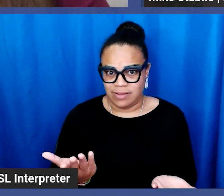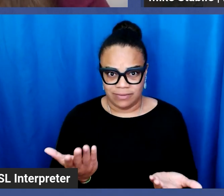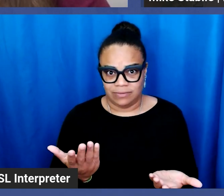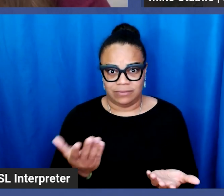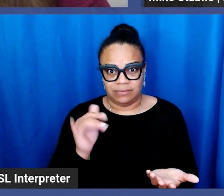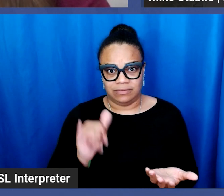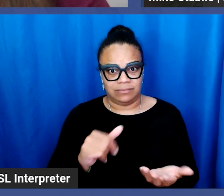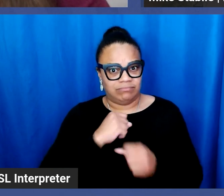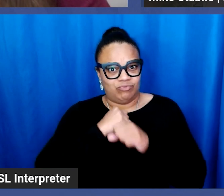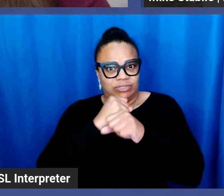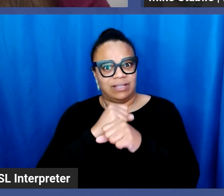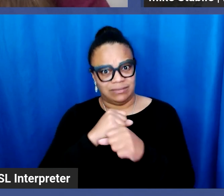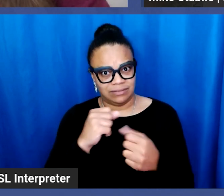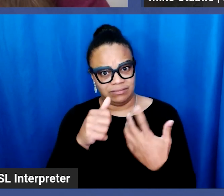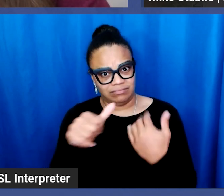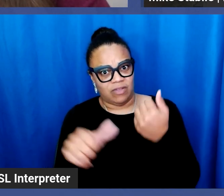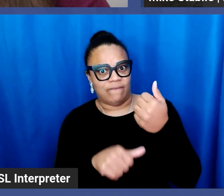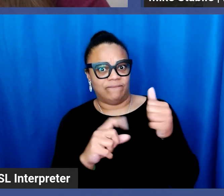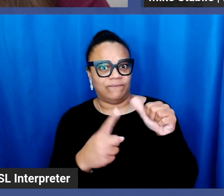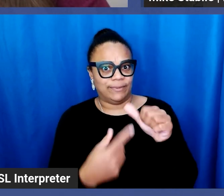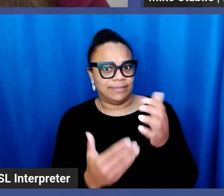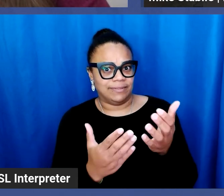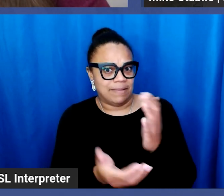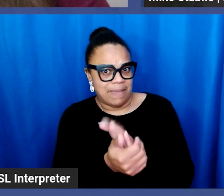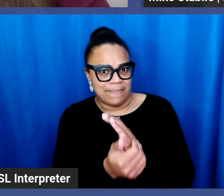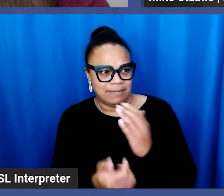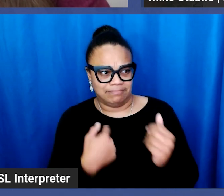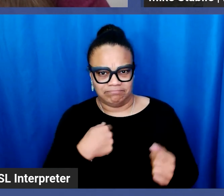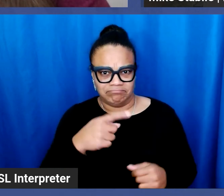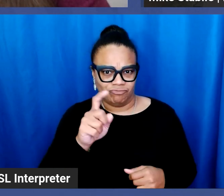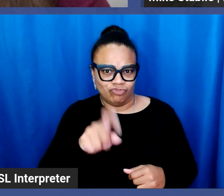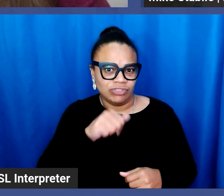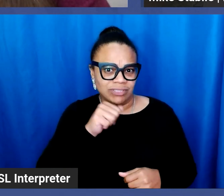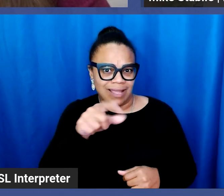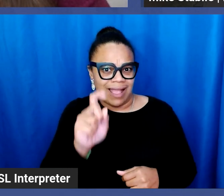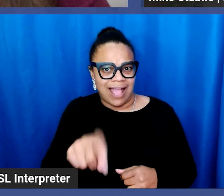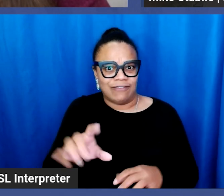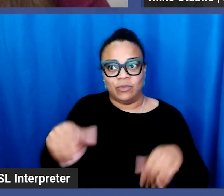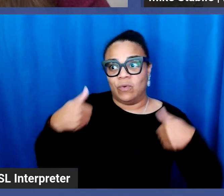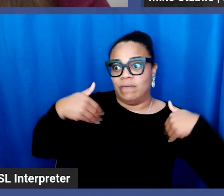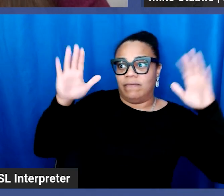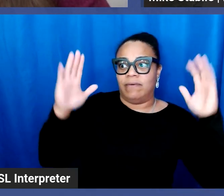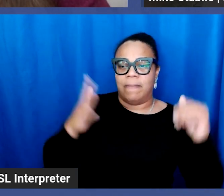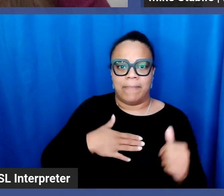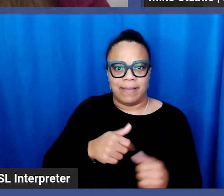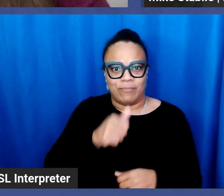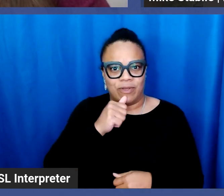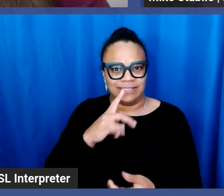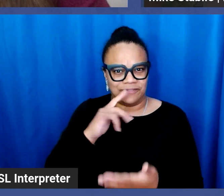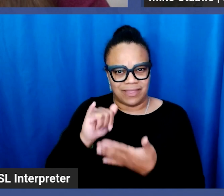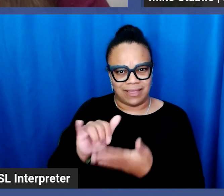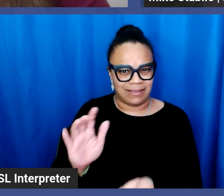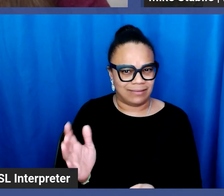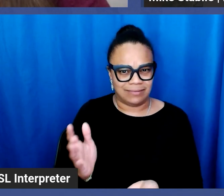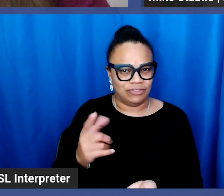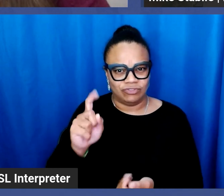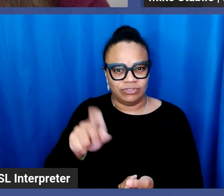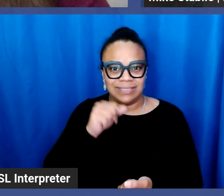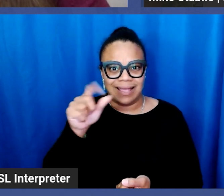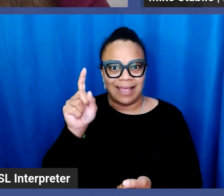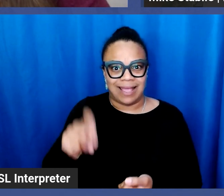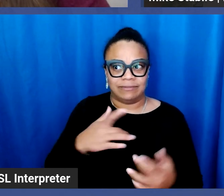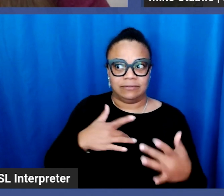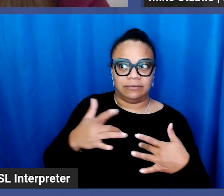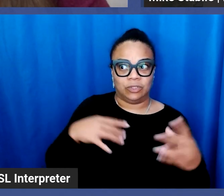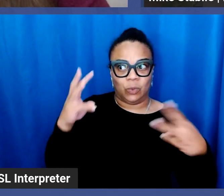is protected by the First Amendment. I shouldn't have to risk my privacy in order to do it, right? I shouldn't have to worry that the